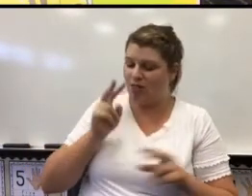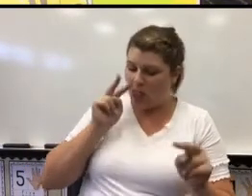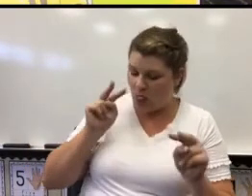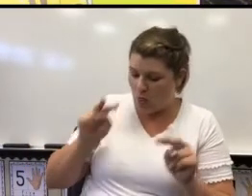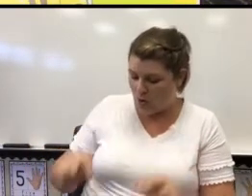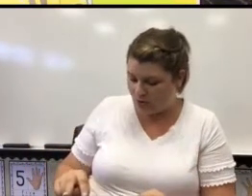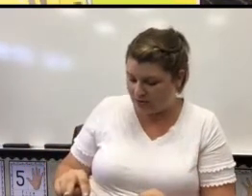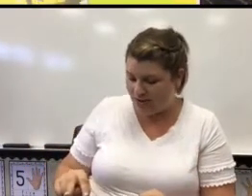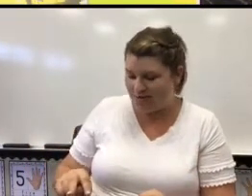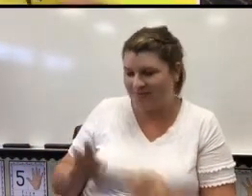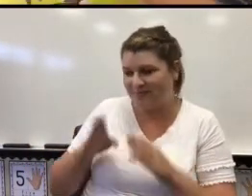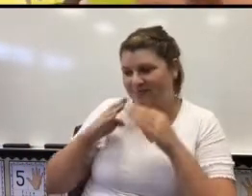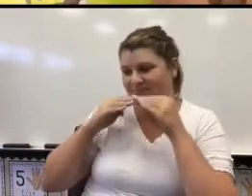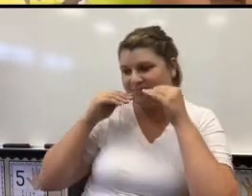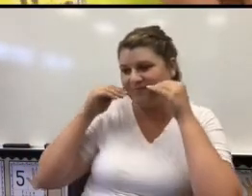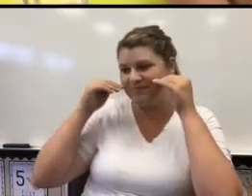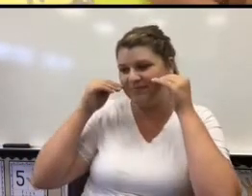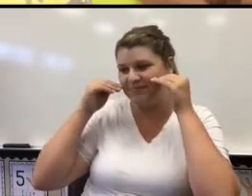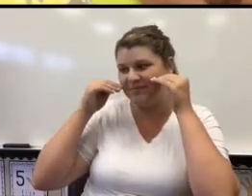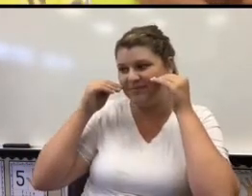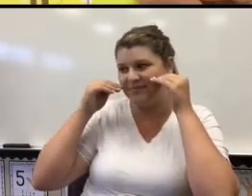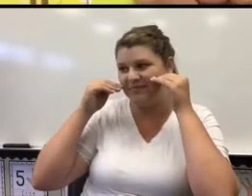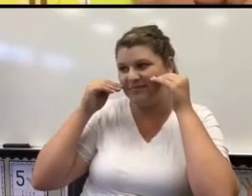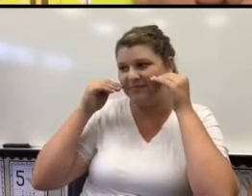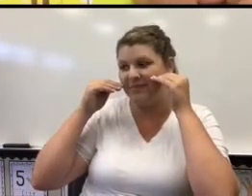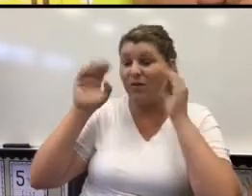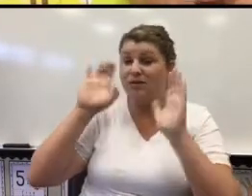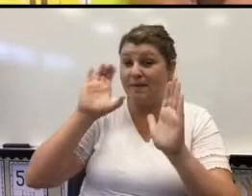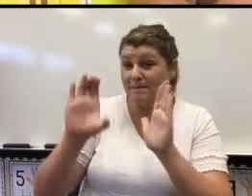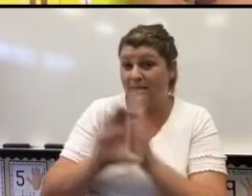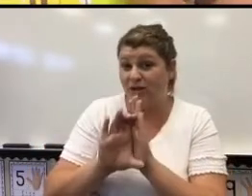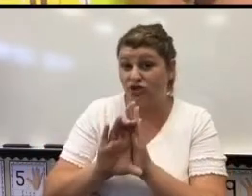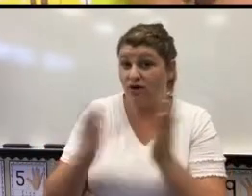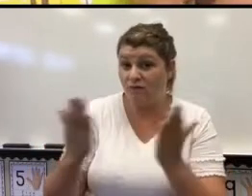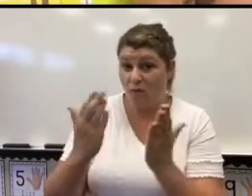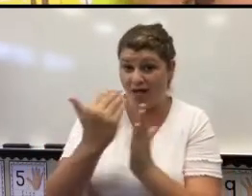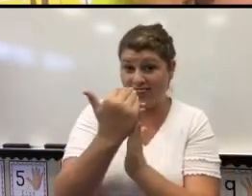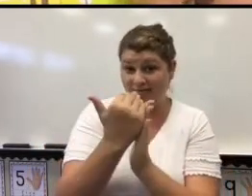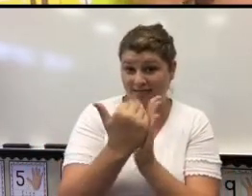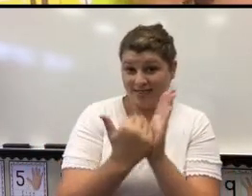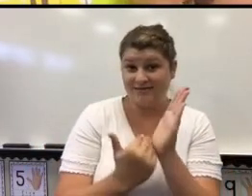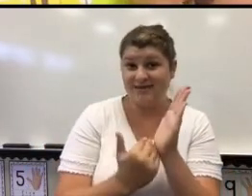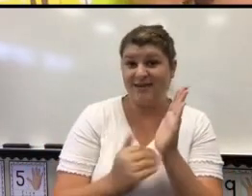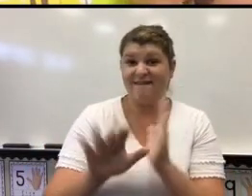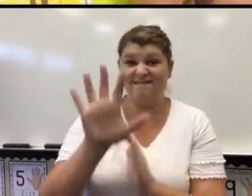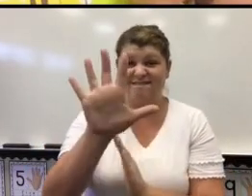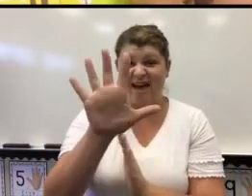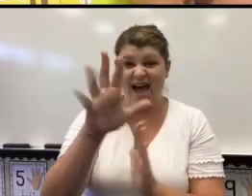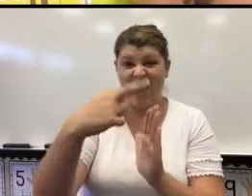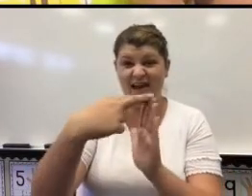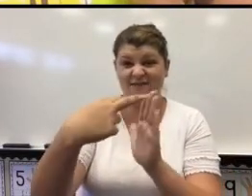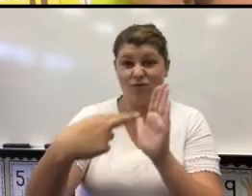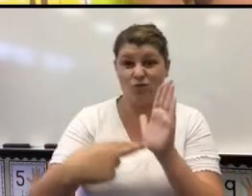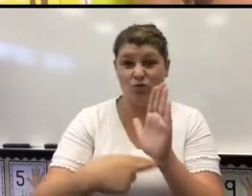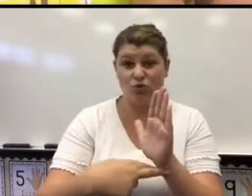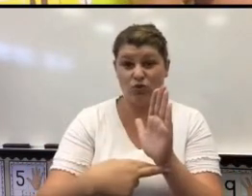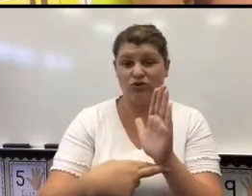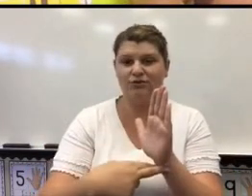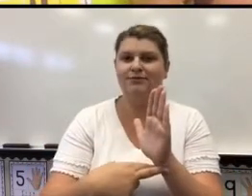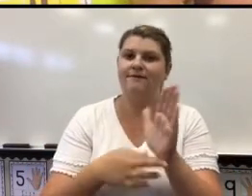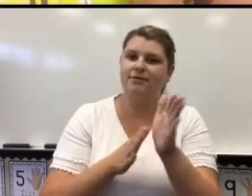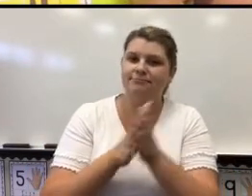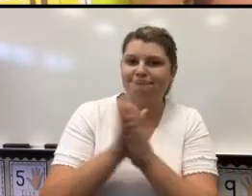had made in art class and gave it to Joy. She looked at the picture and smiled. It was a picture